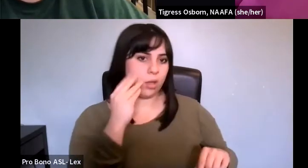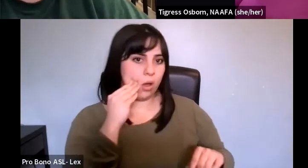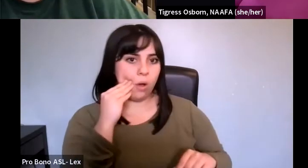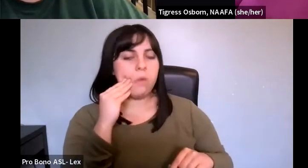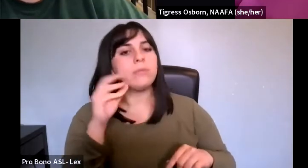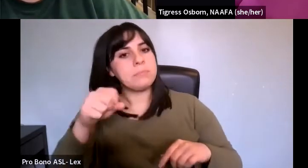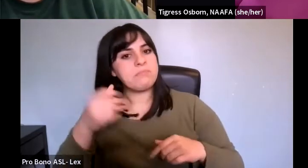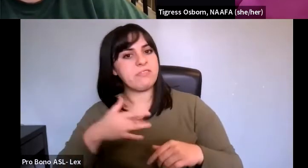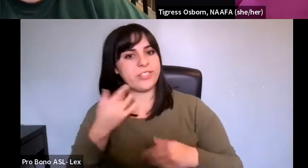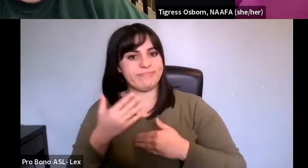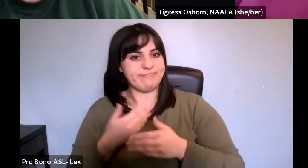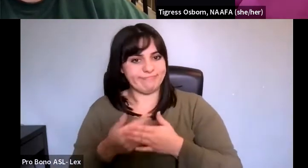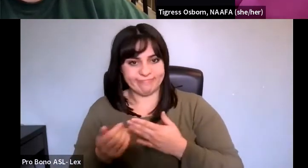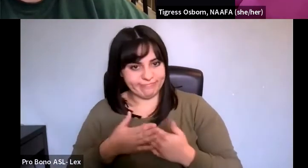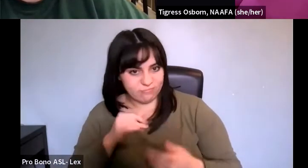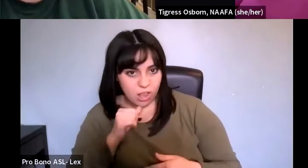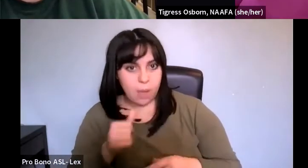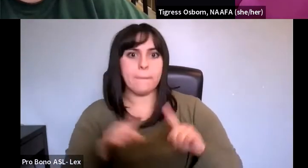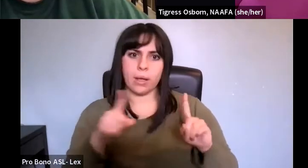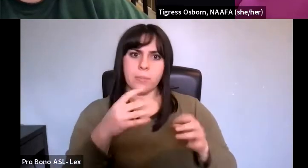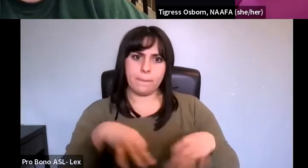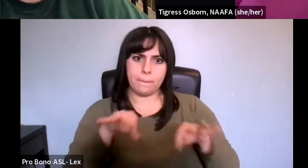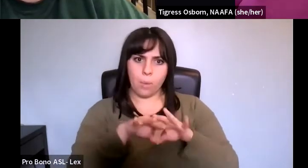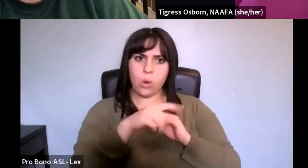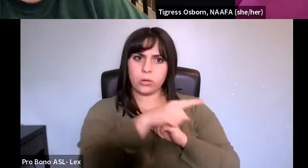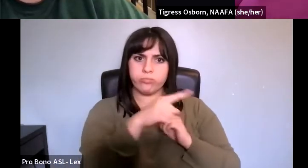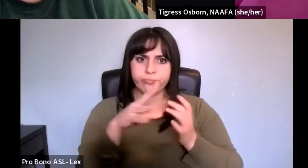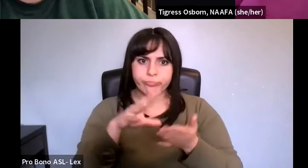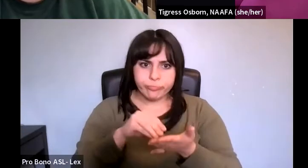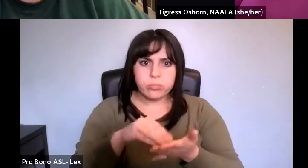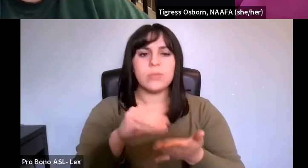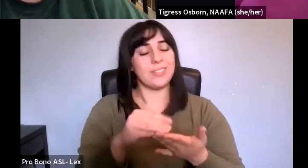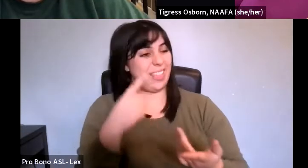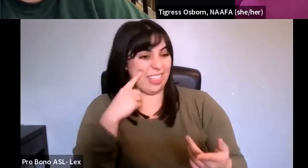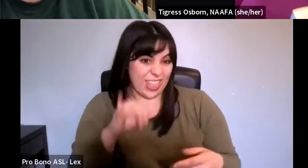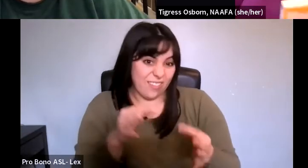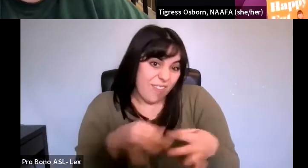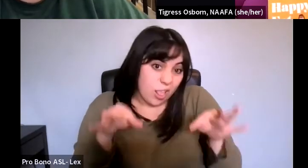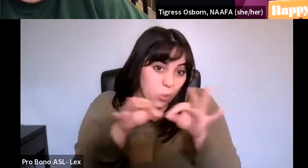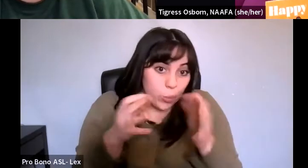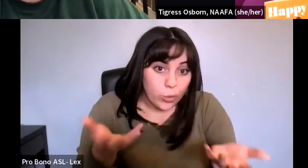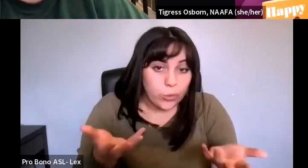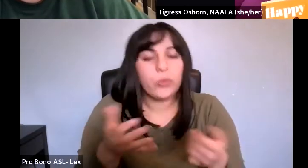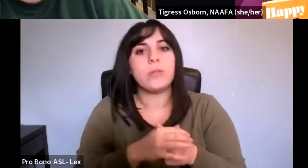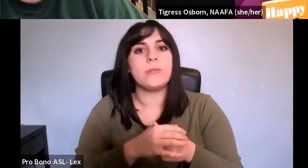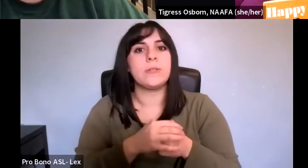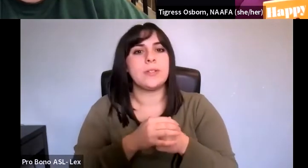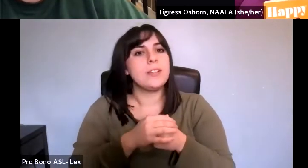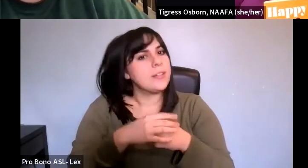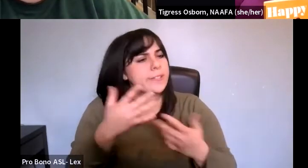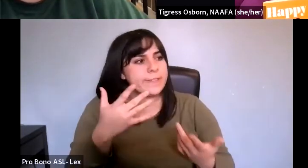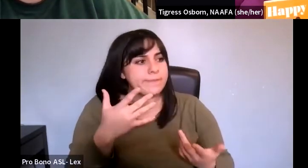that that's one of the things that is really valuable. I'm always looking for like what funny thing you posted or whatever, but like when you do